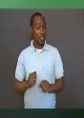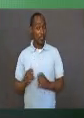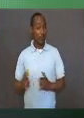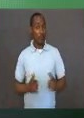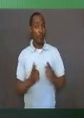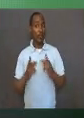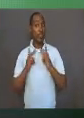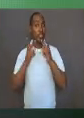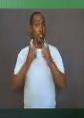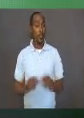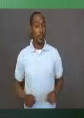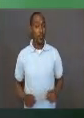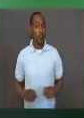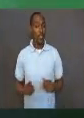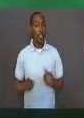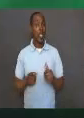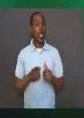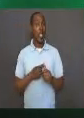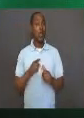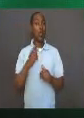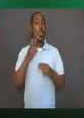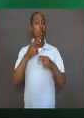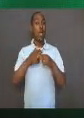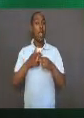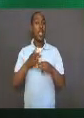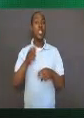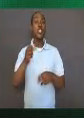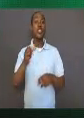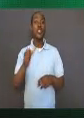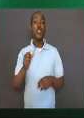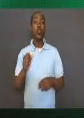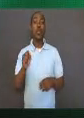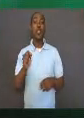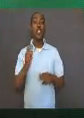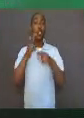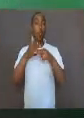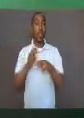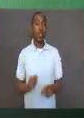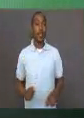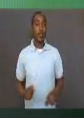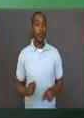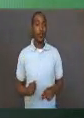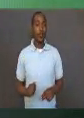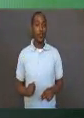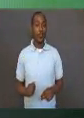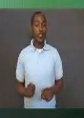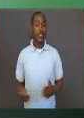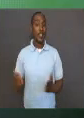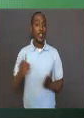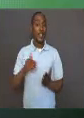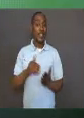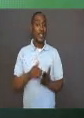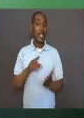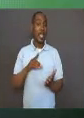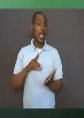again. This is called stimulation. Let us review what